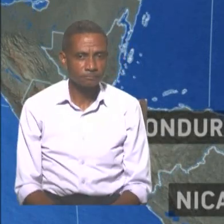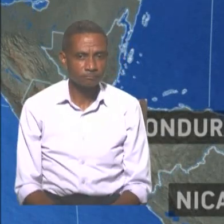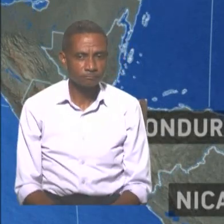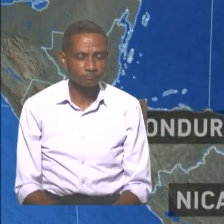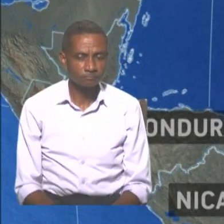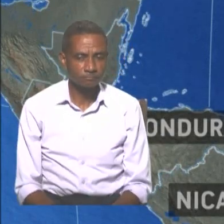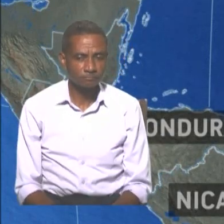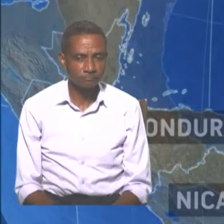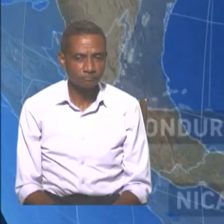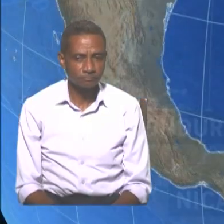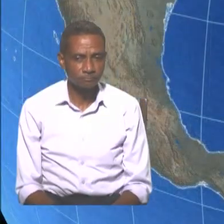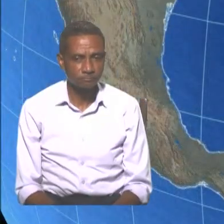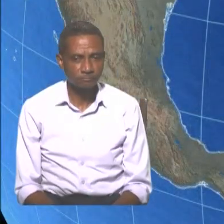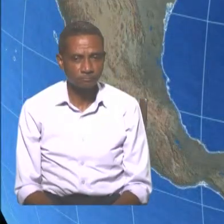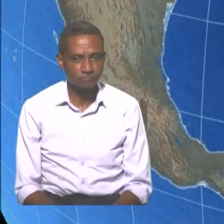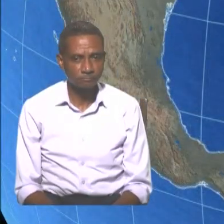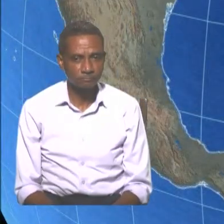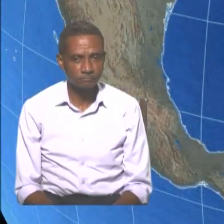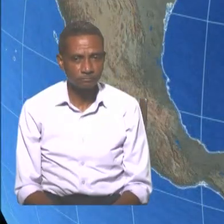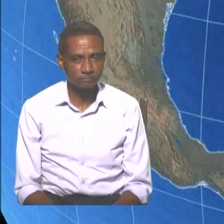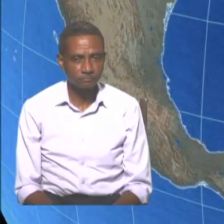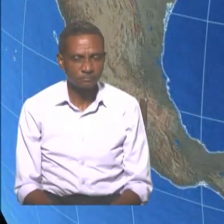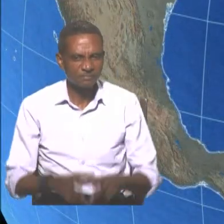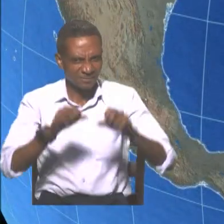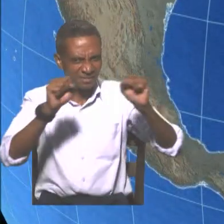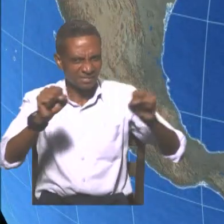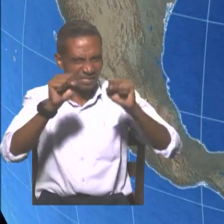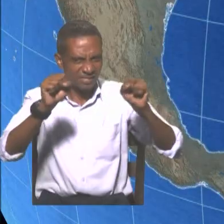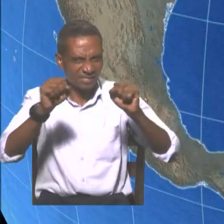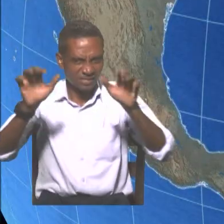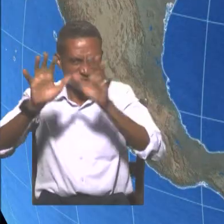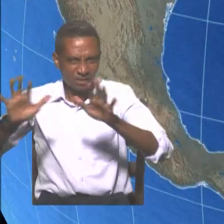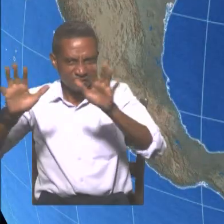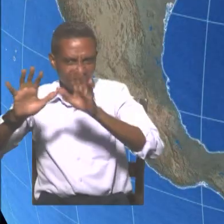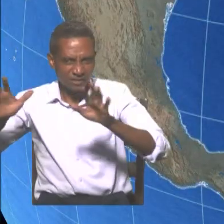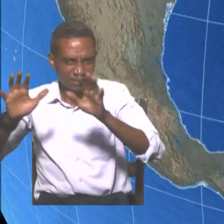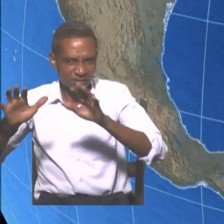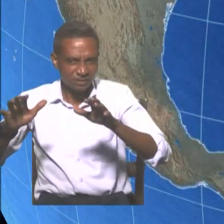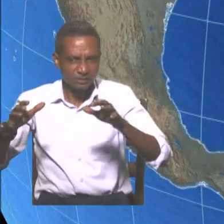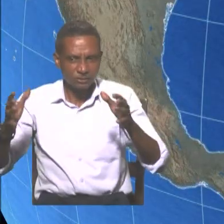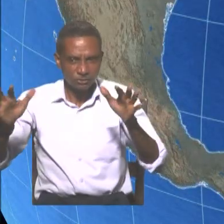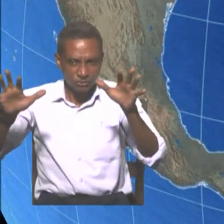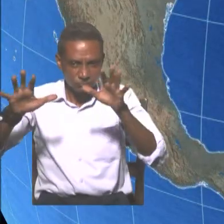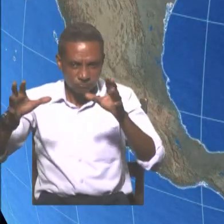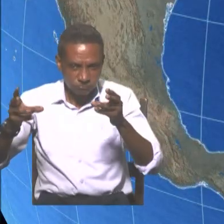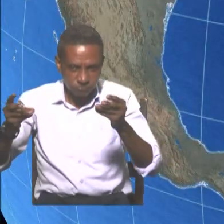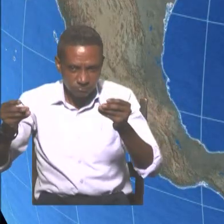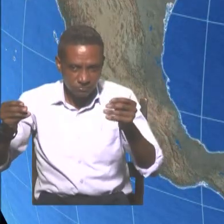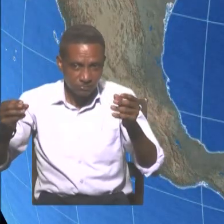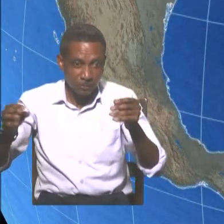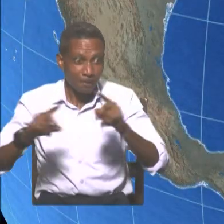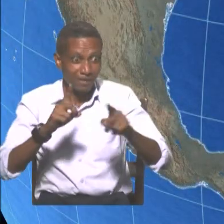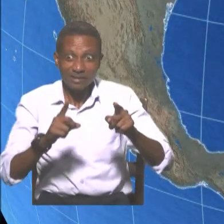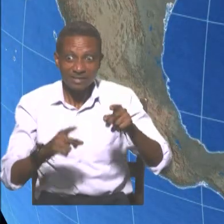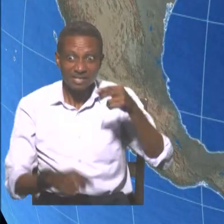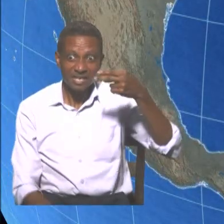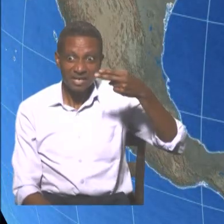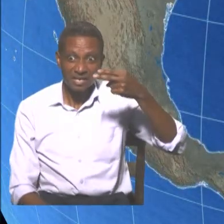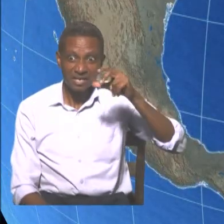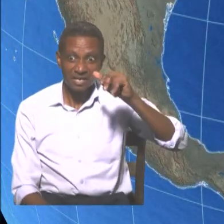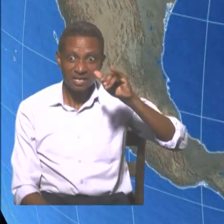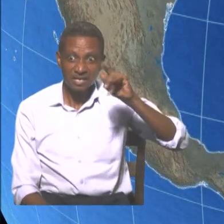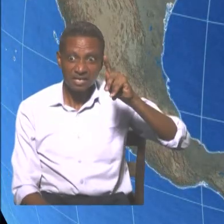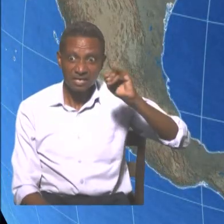could begin to deteriorate between Saturday and Sunday, and for Haiti, catastrophic flash flooding